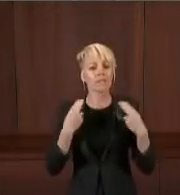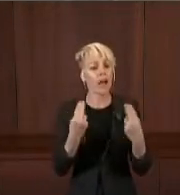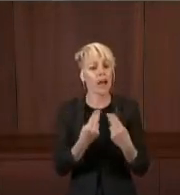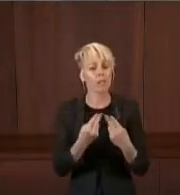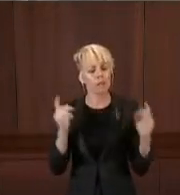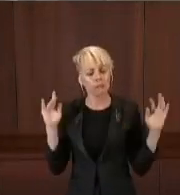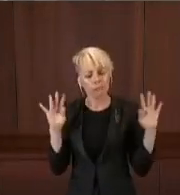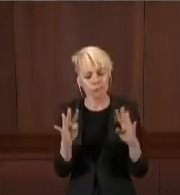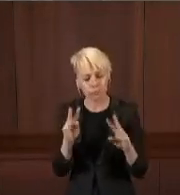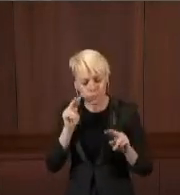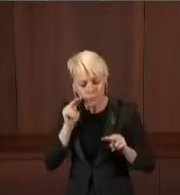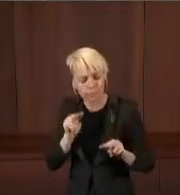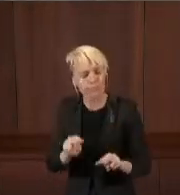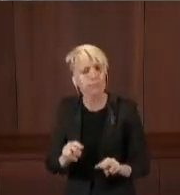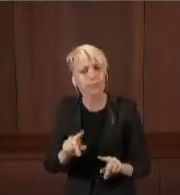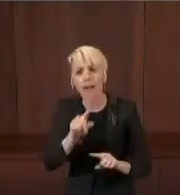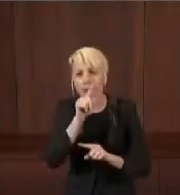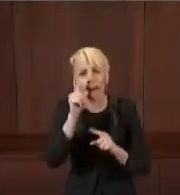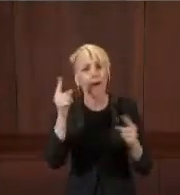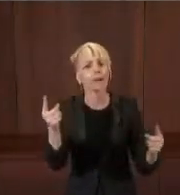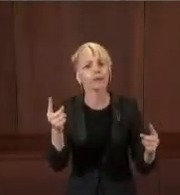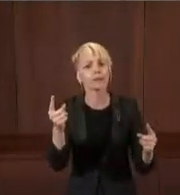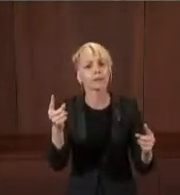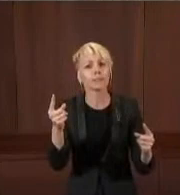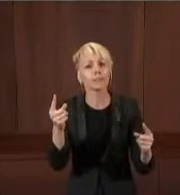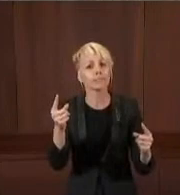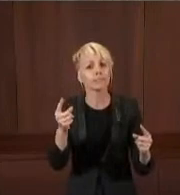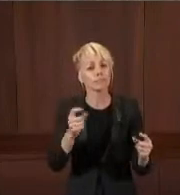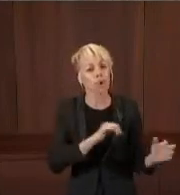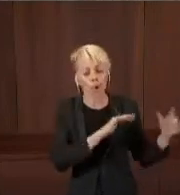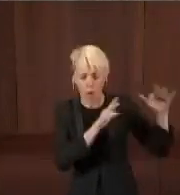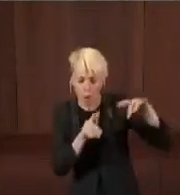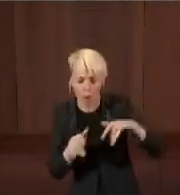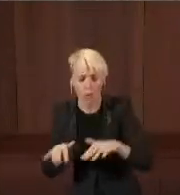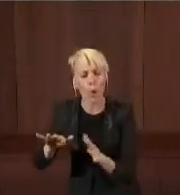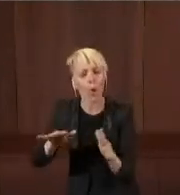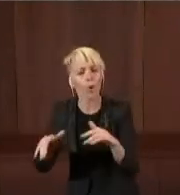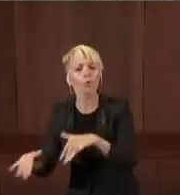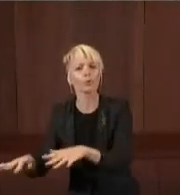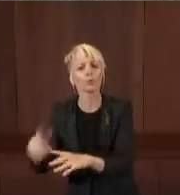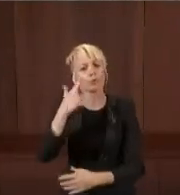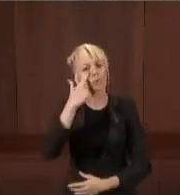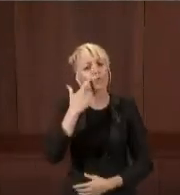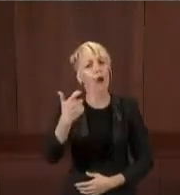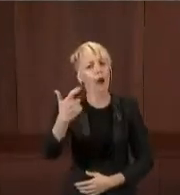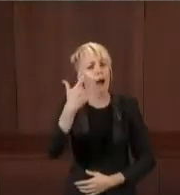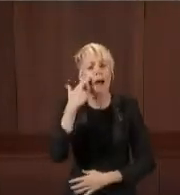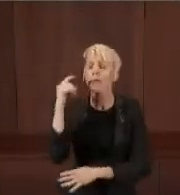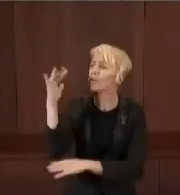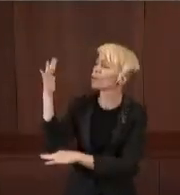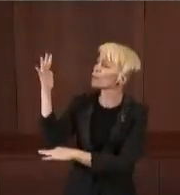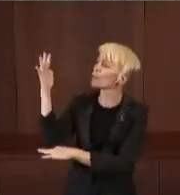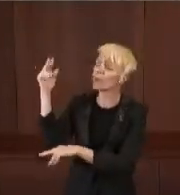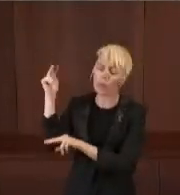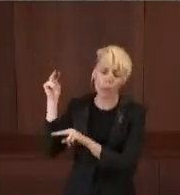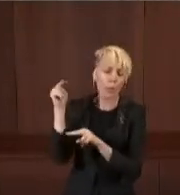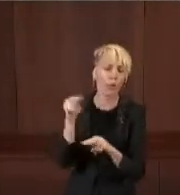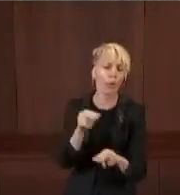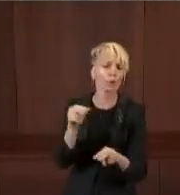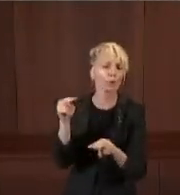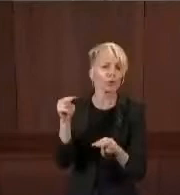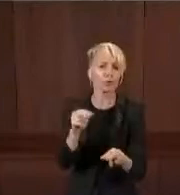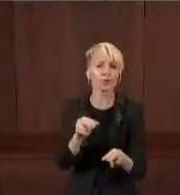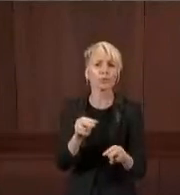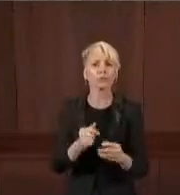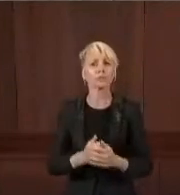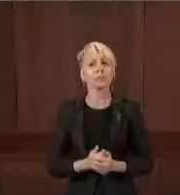moaning waves. Their only minstrels are the singing trees. And thus I mused and sorrowed wistfully. I watched